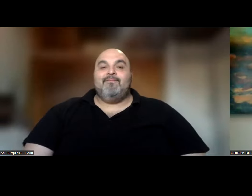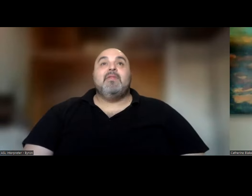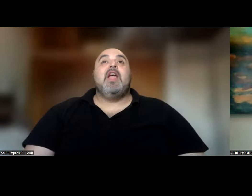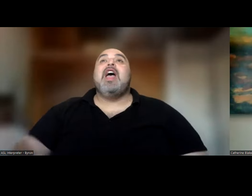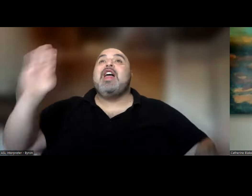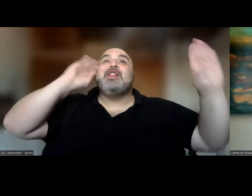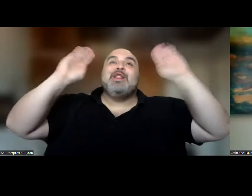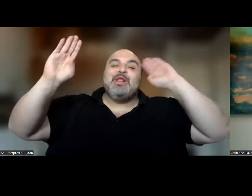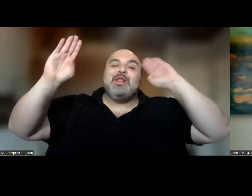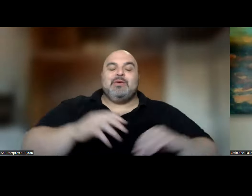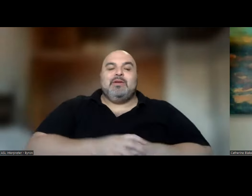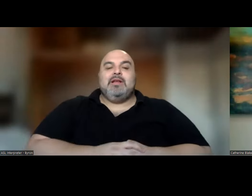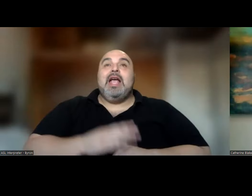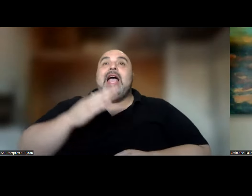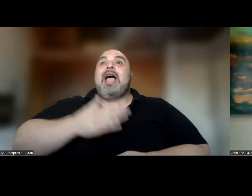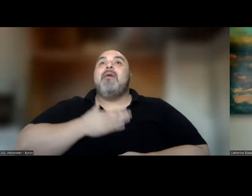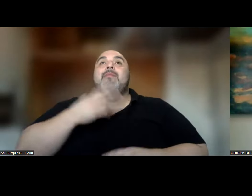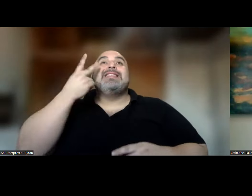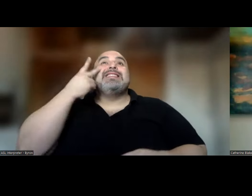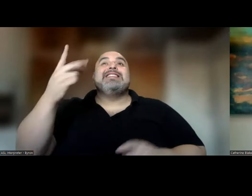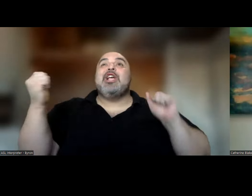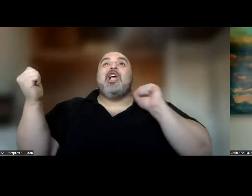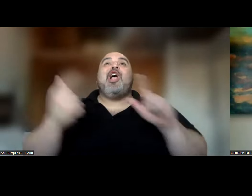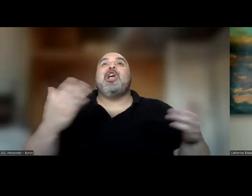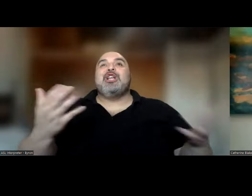Hello, I'm happy to see everybody here